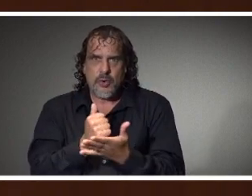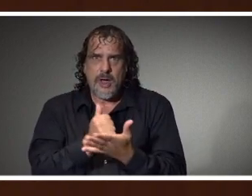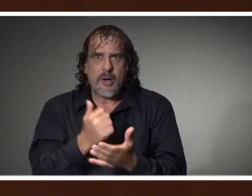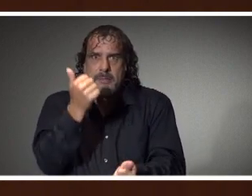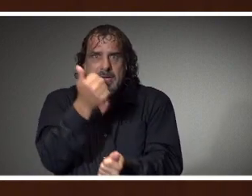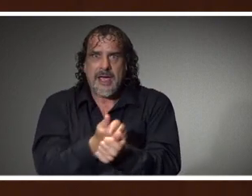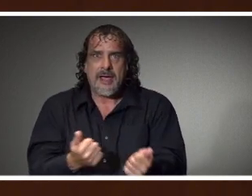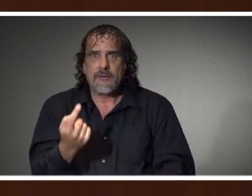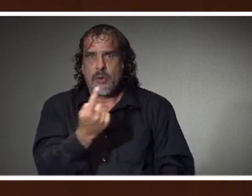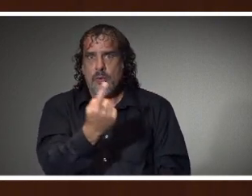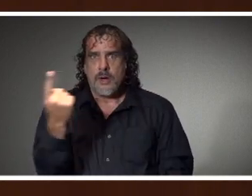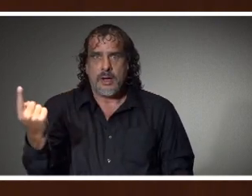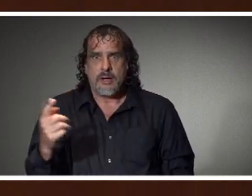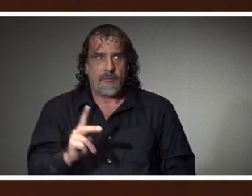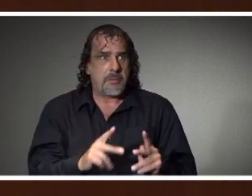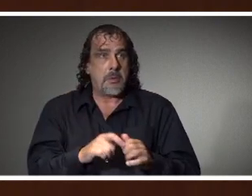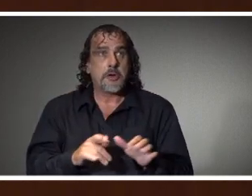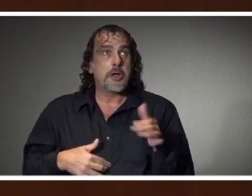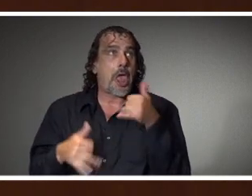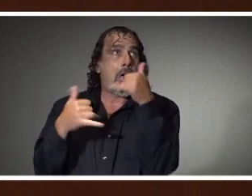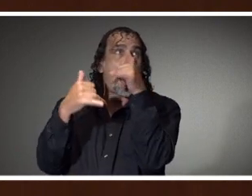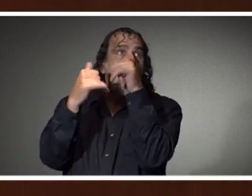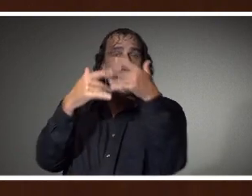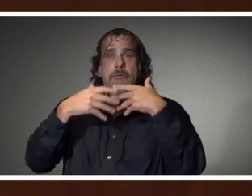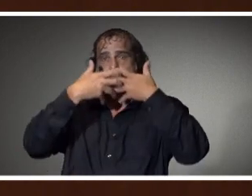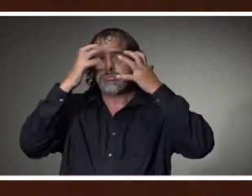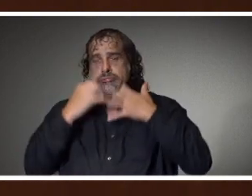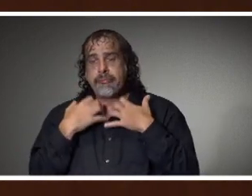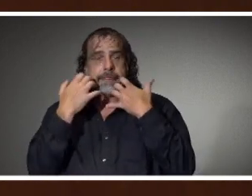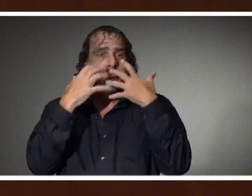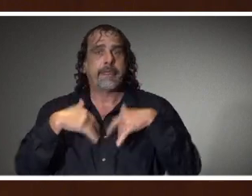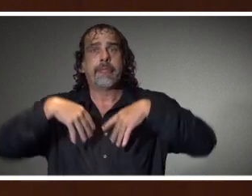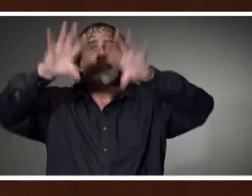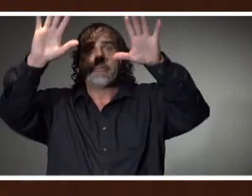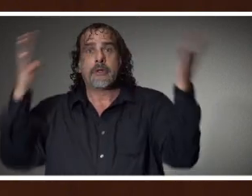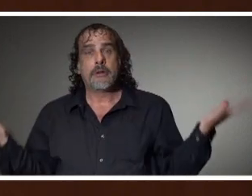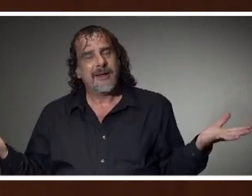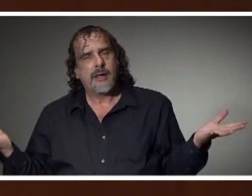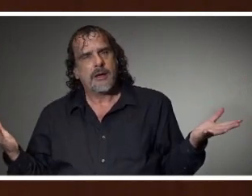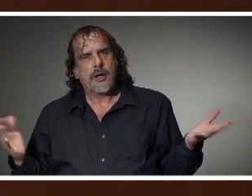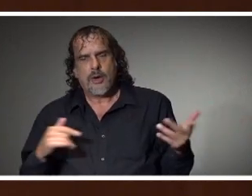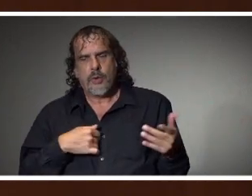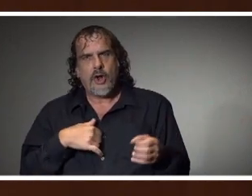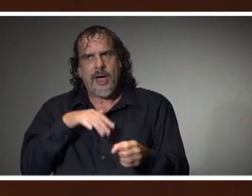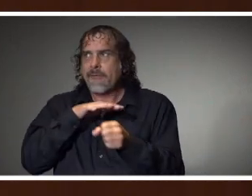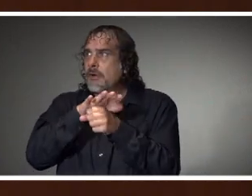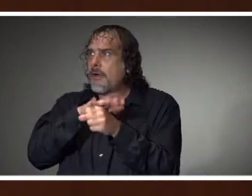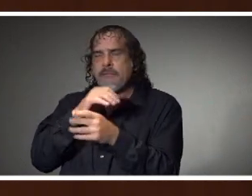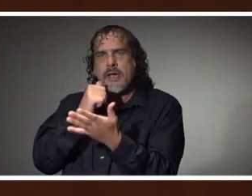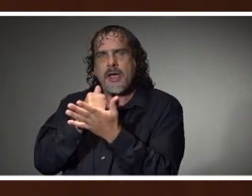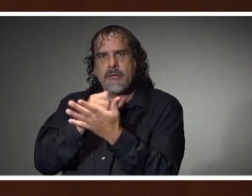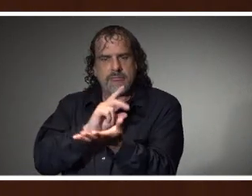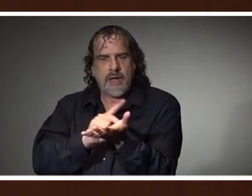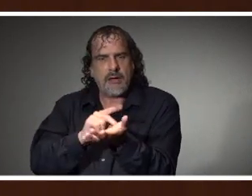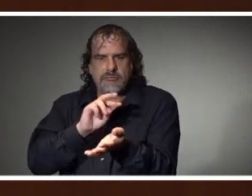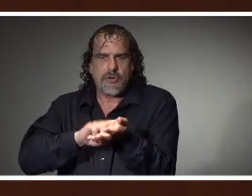acting irresponsibly, because there's not enough contingency in the world if everybody gets